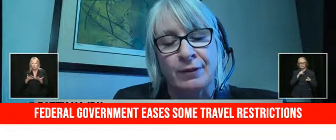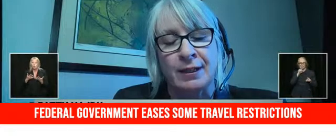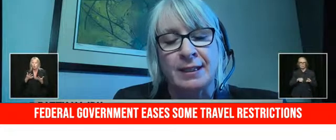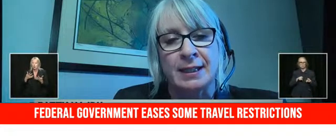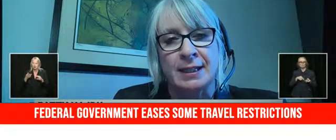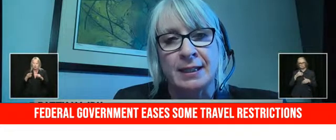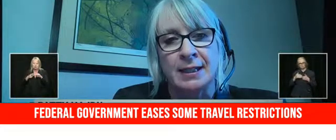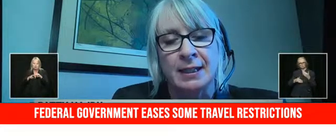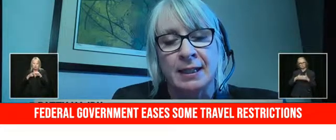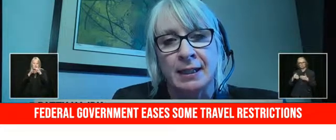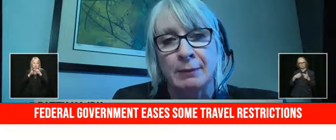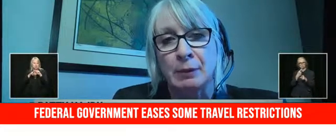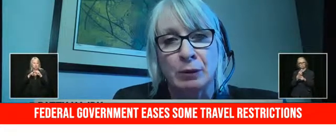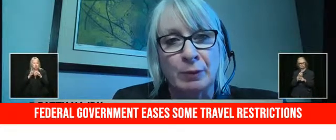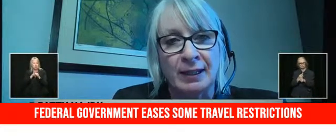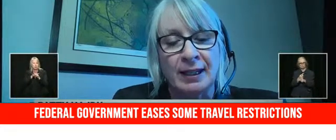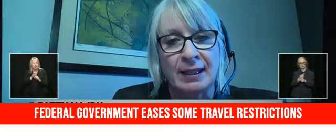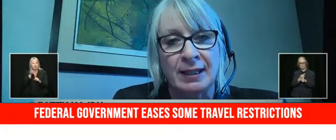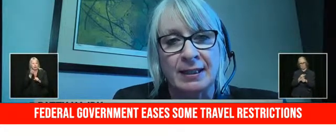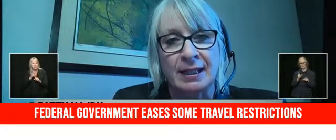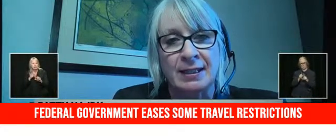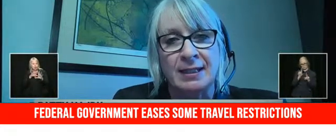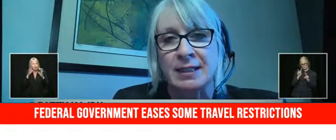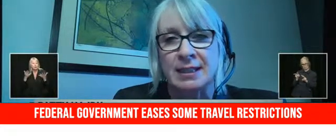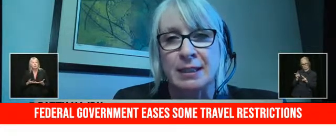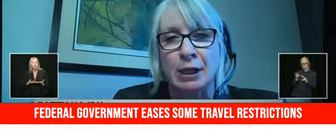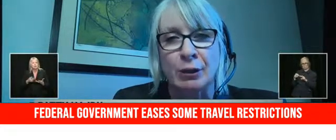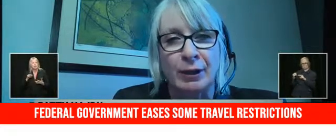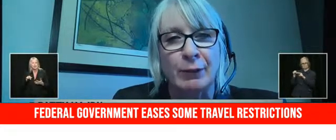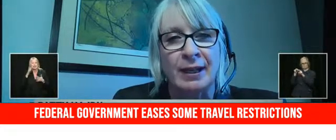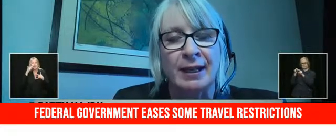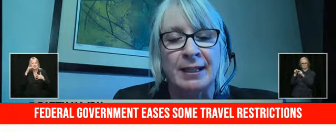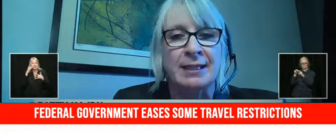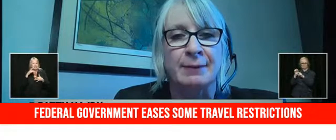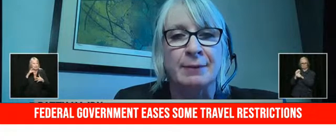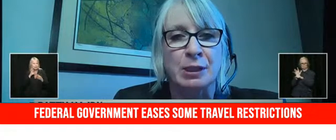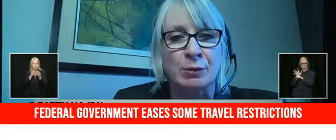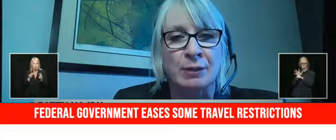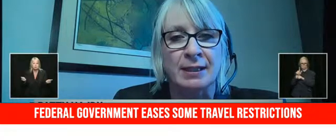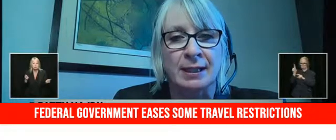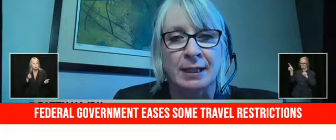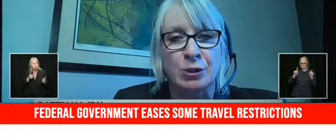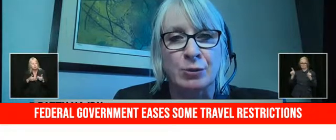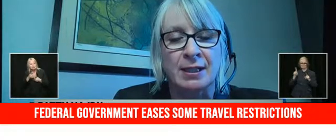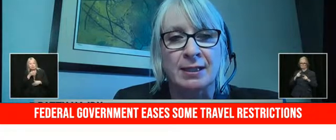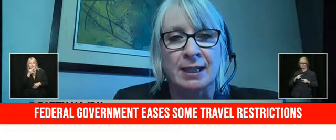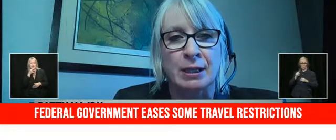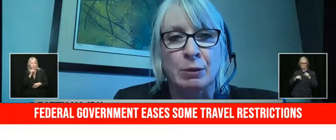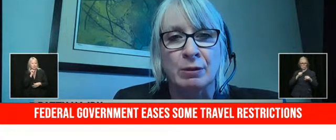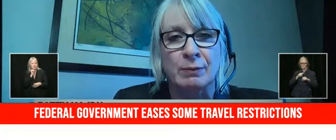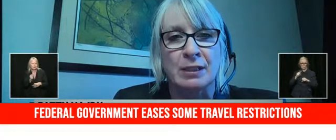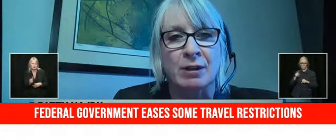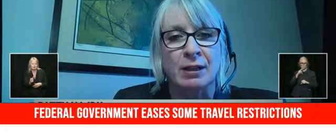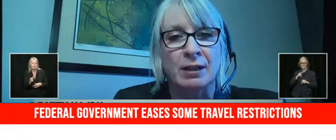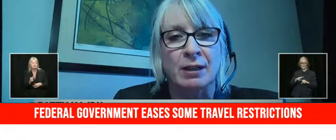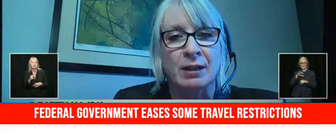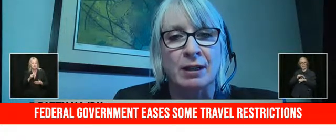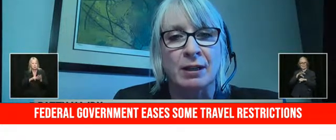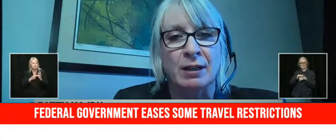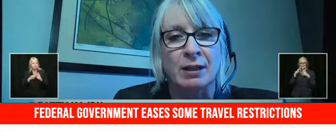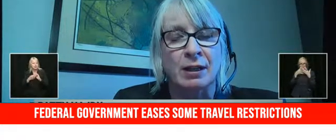of COVID-19 globally that this disease is not going away anytime soon, and that countries will be